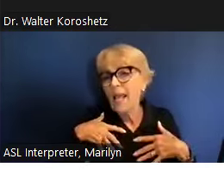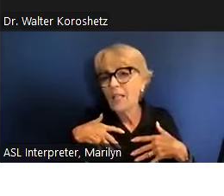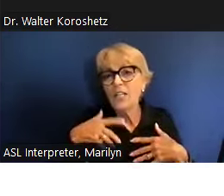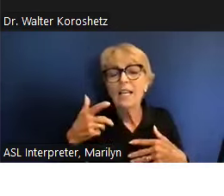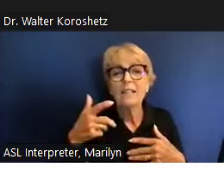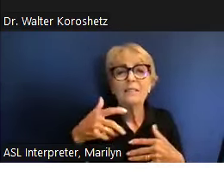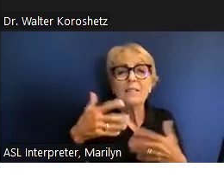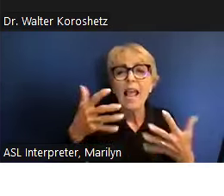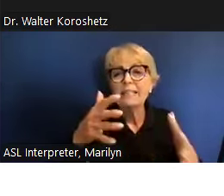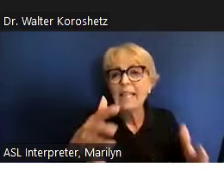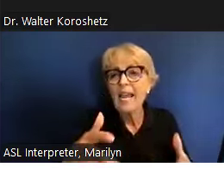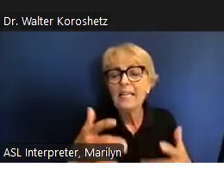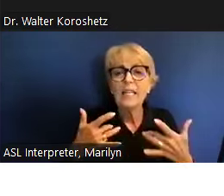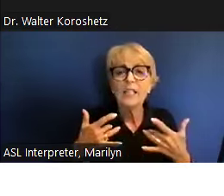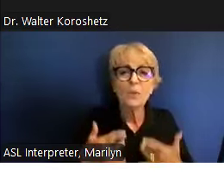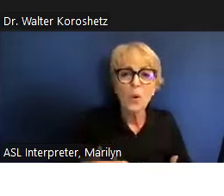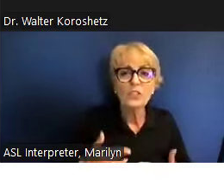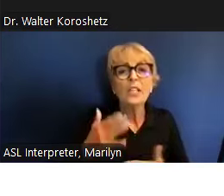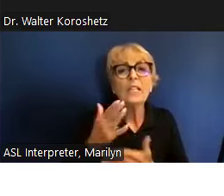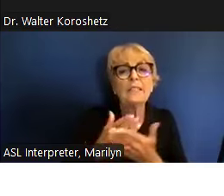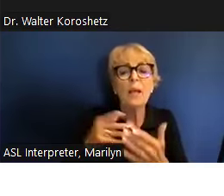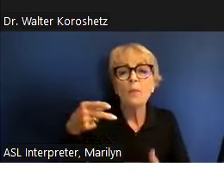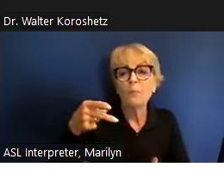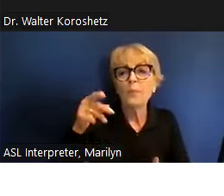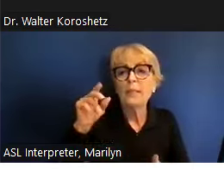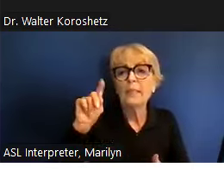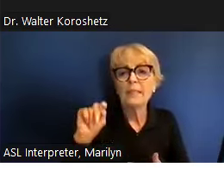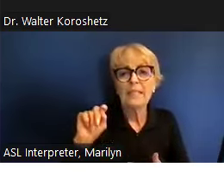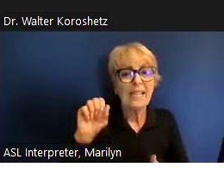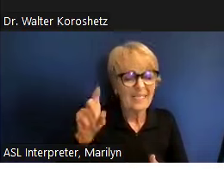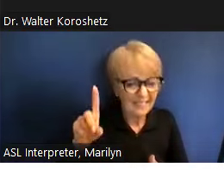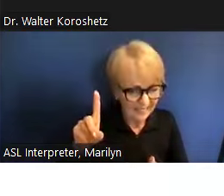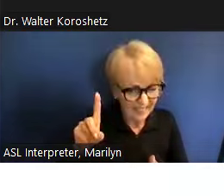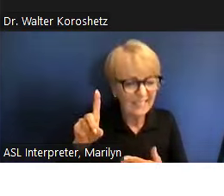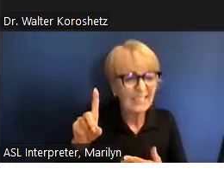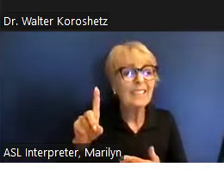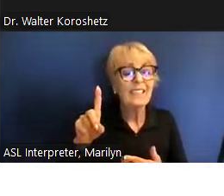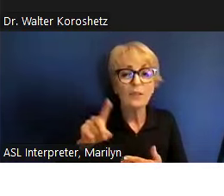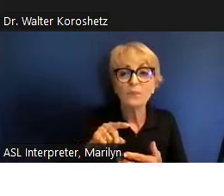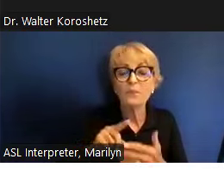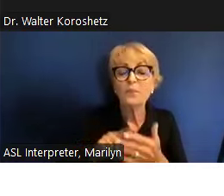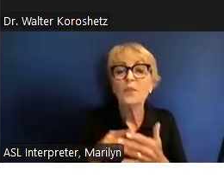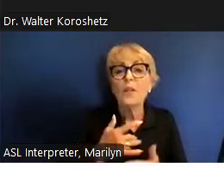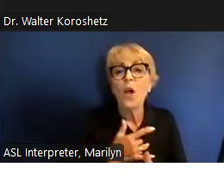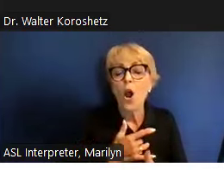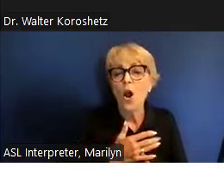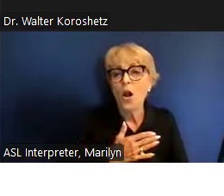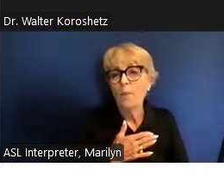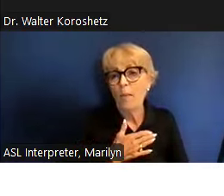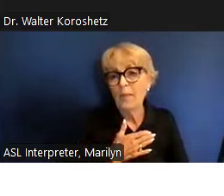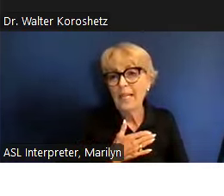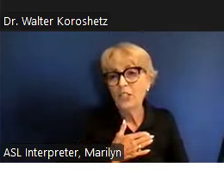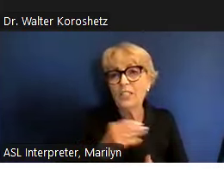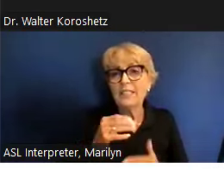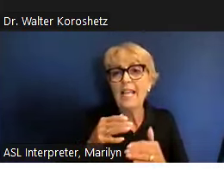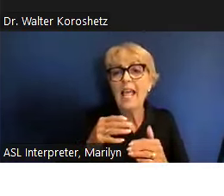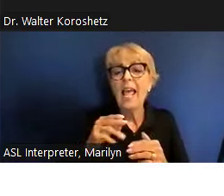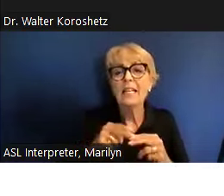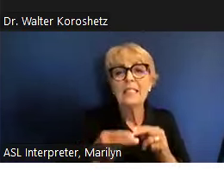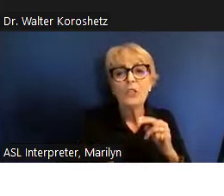depression, and even some post-traumatic response similar to PTSD. Heart palpitations, and decrease in